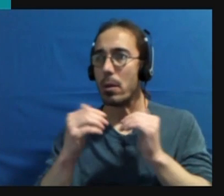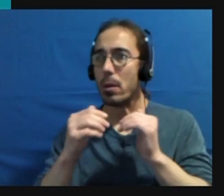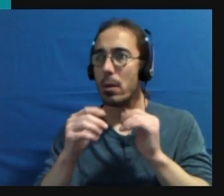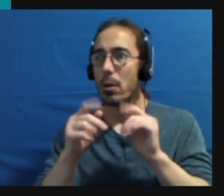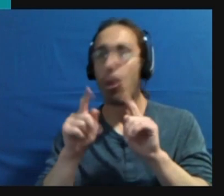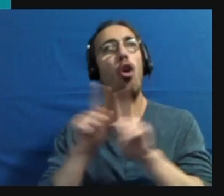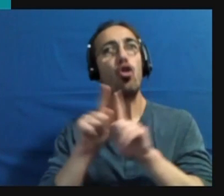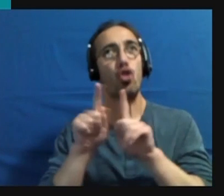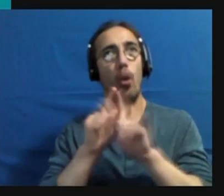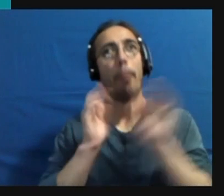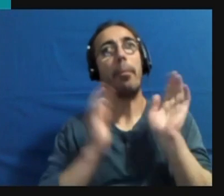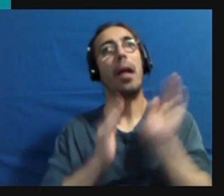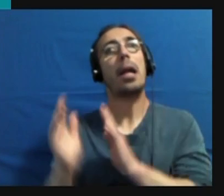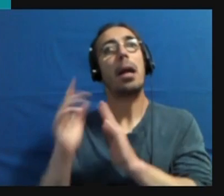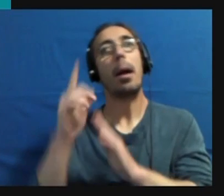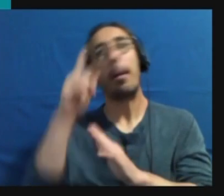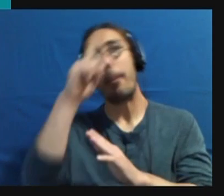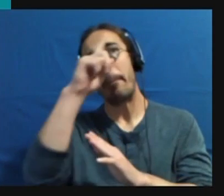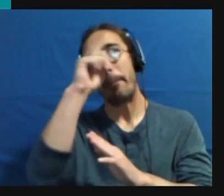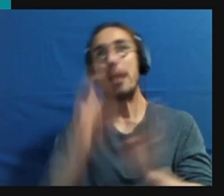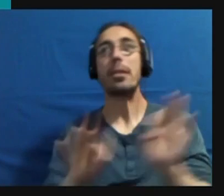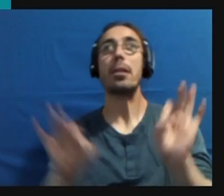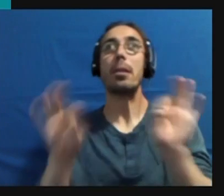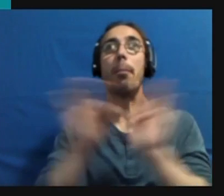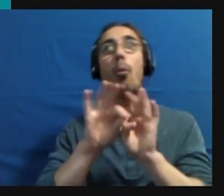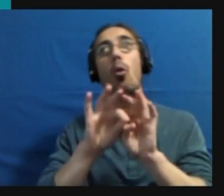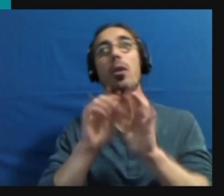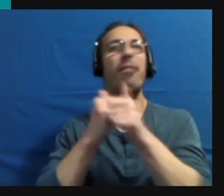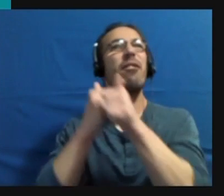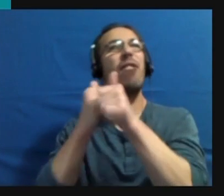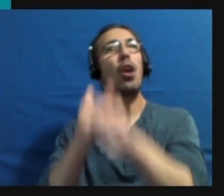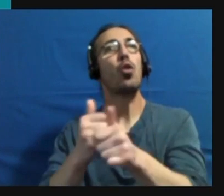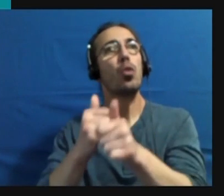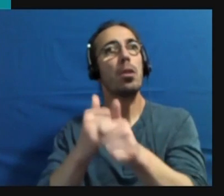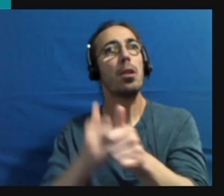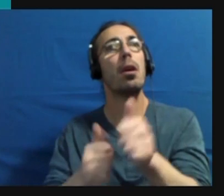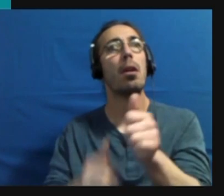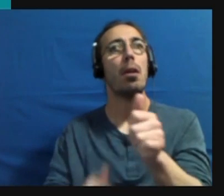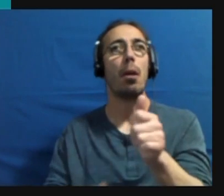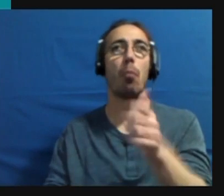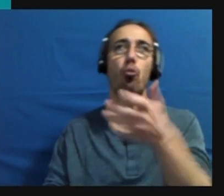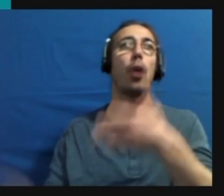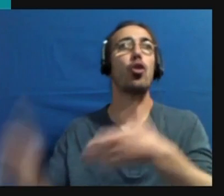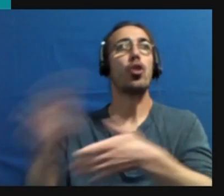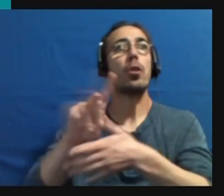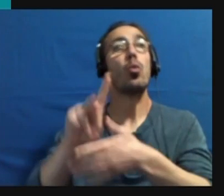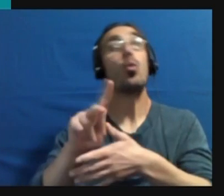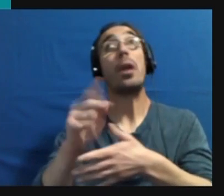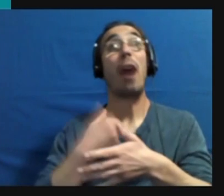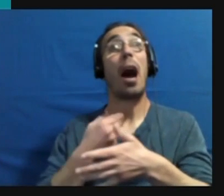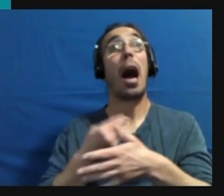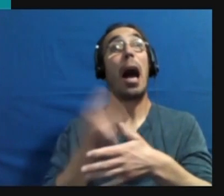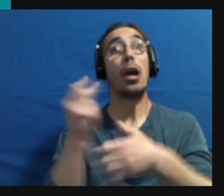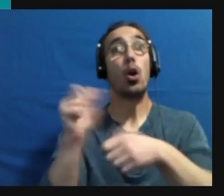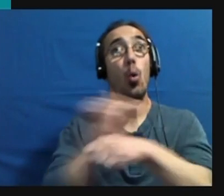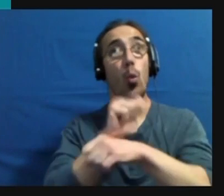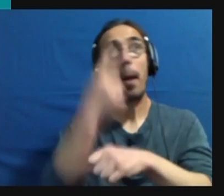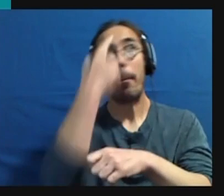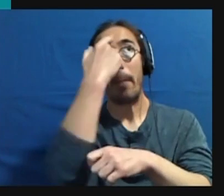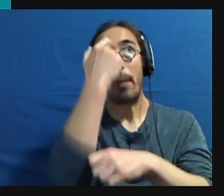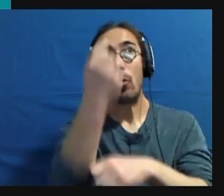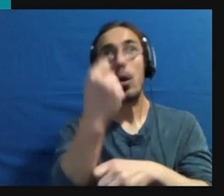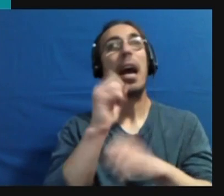planning, because this has to do with prioritizing. We actually have higher than normal working memory if we do not have a